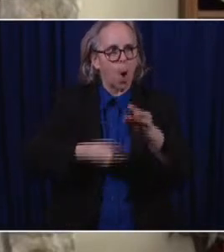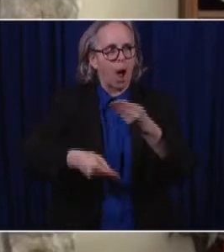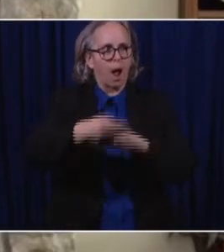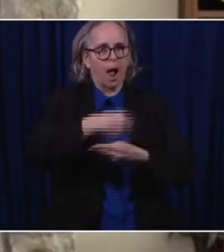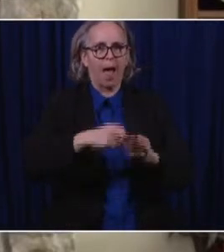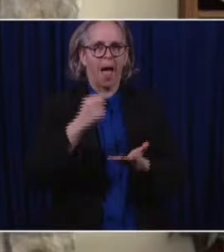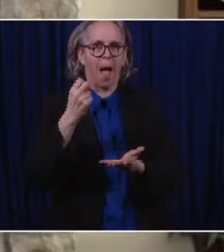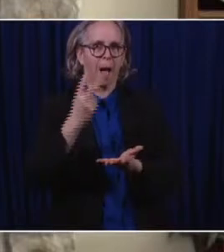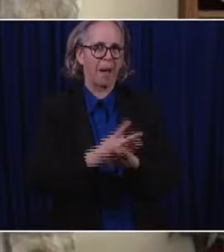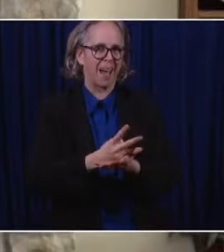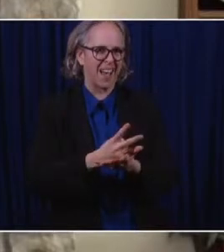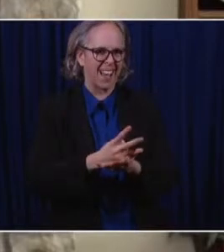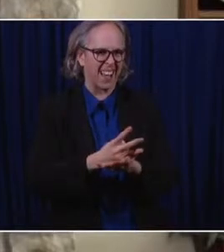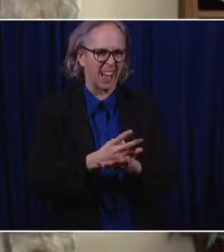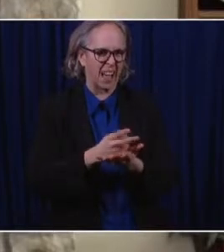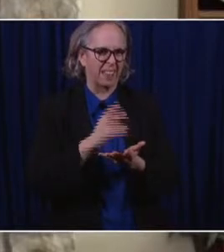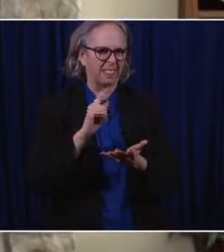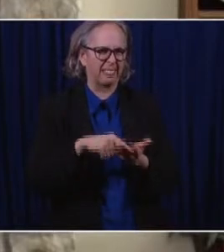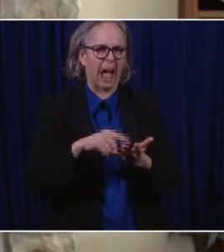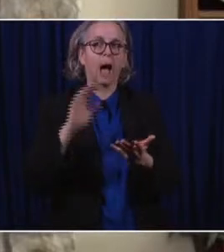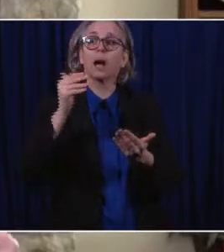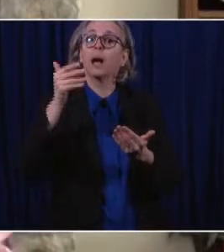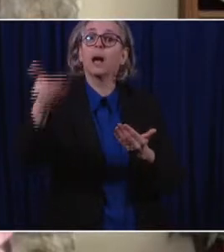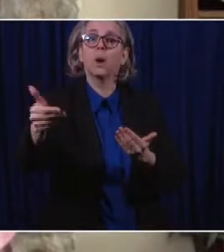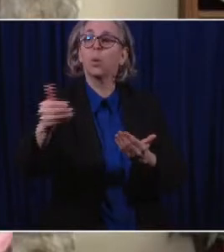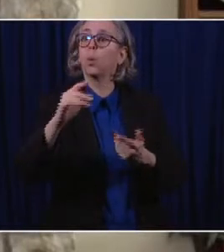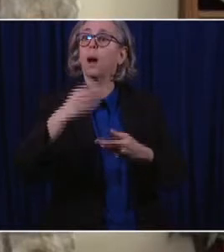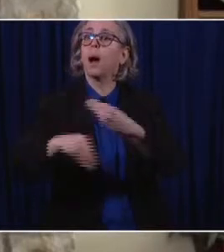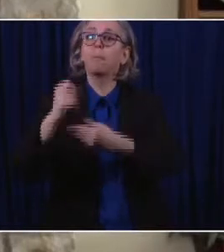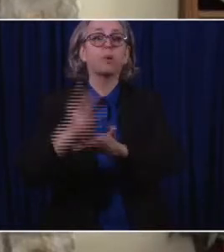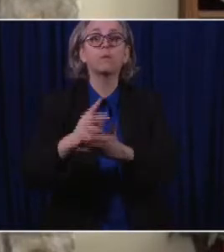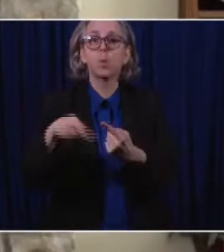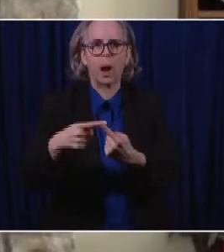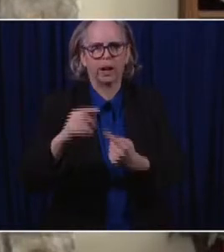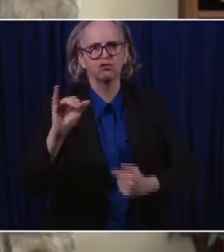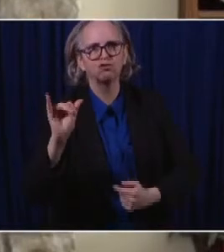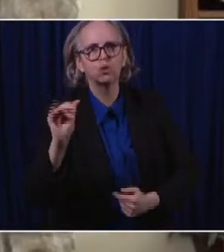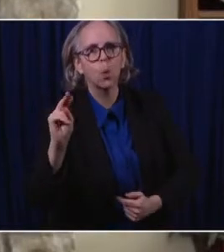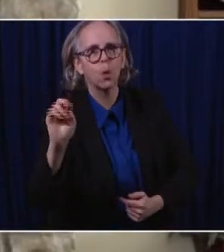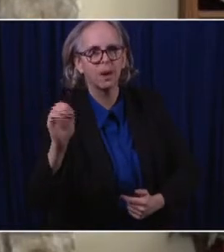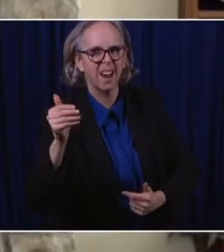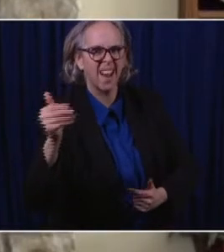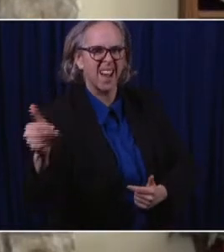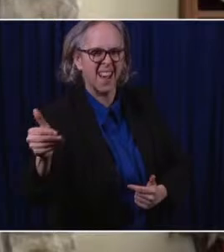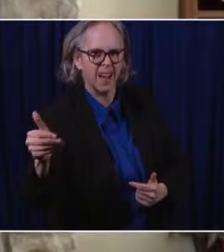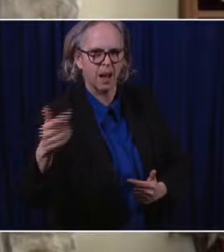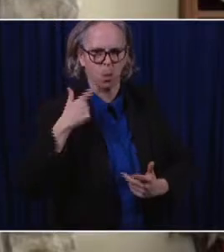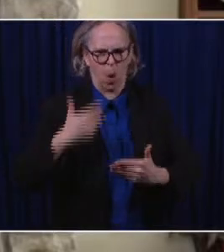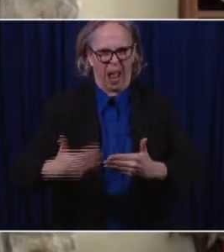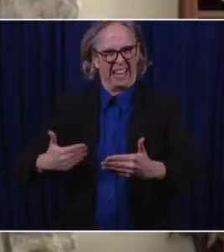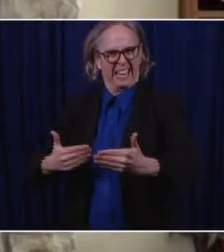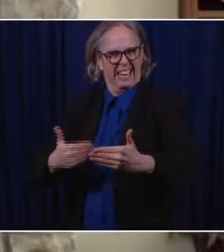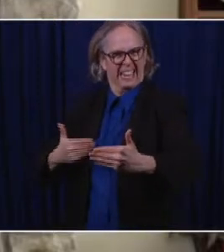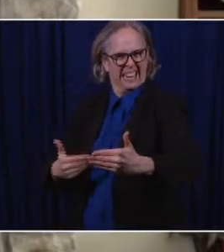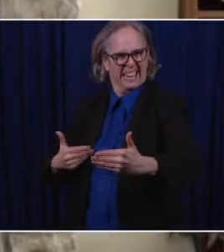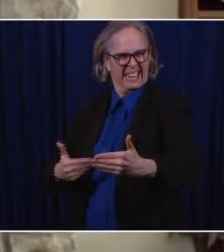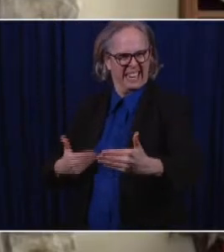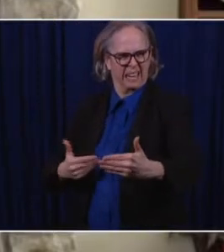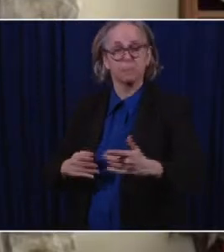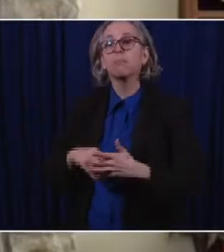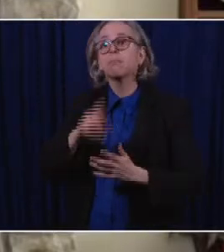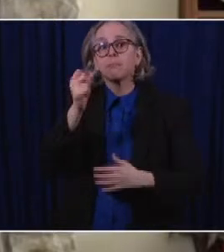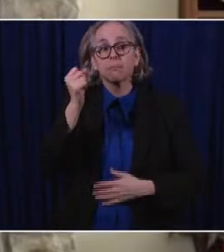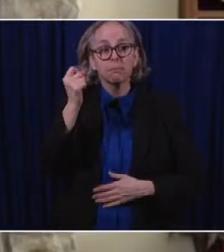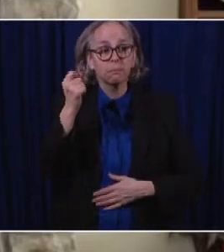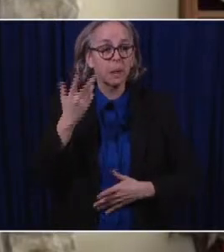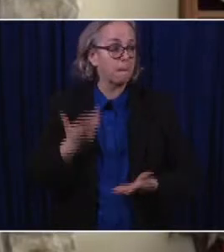June. So this may be put into another bill, but the discussion has to start now. And we have